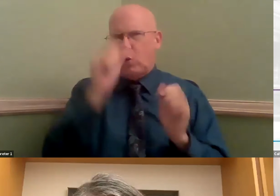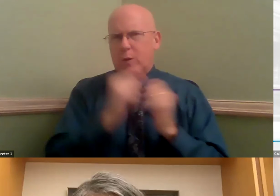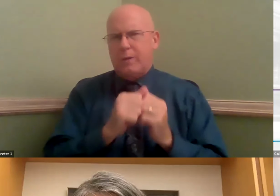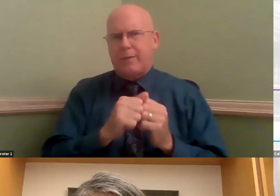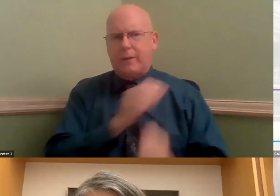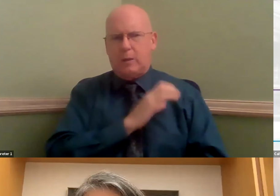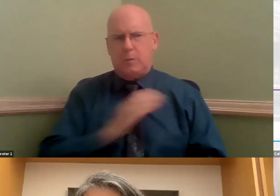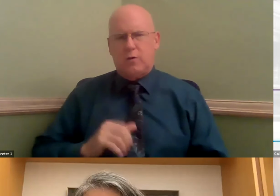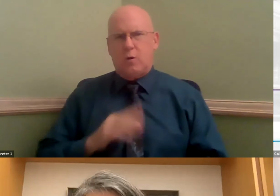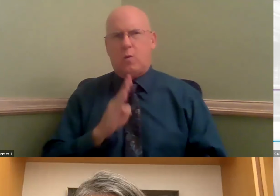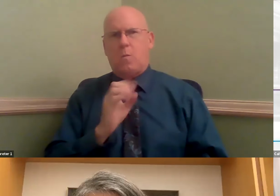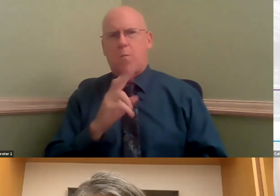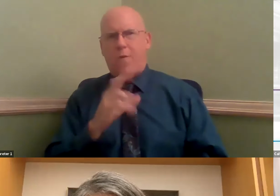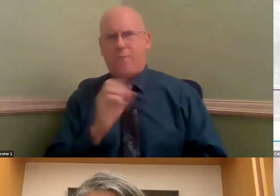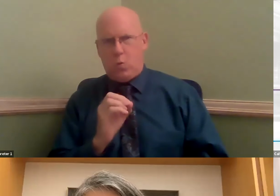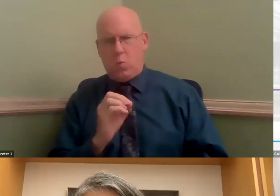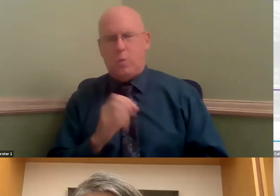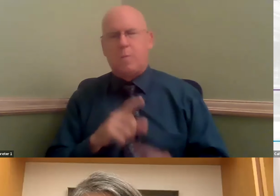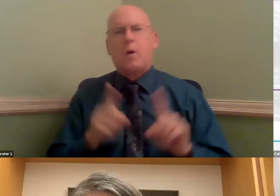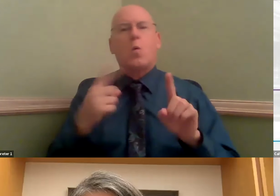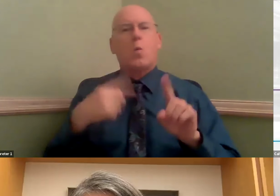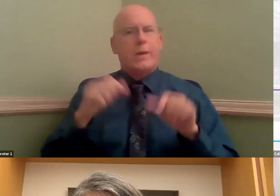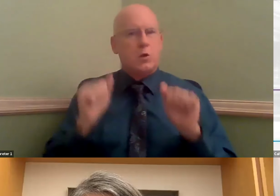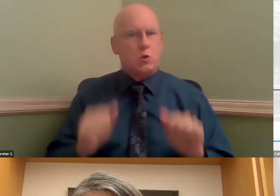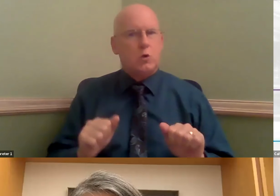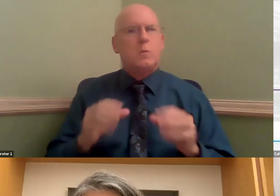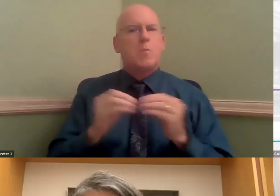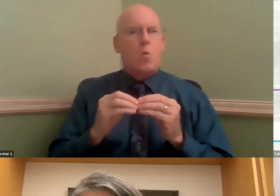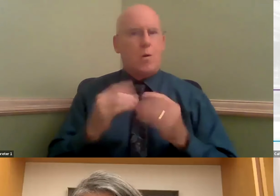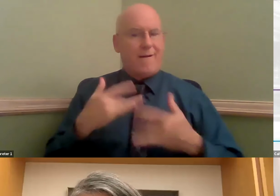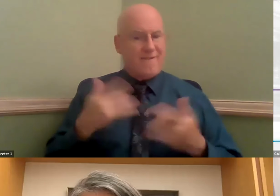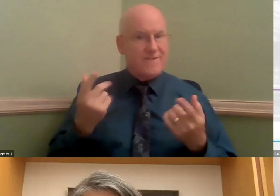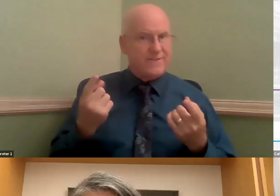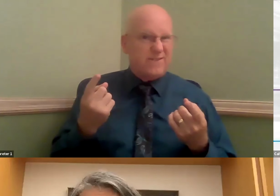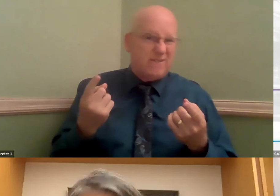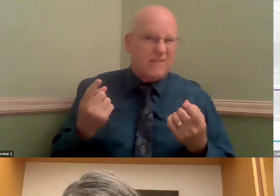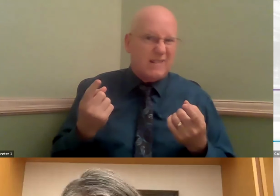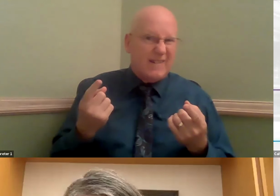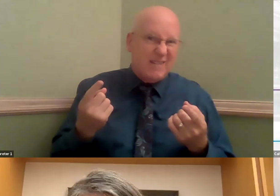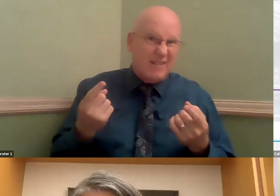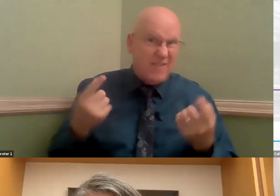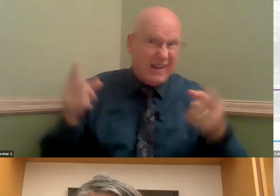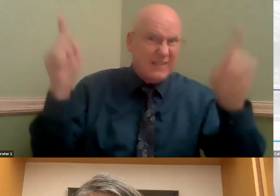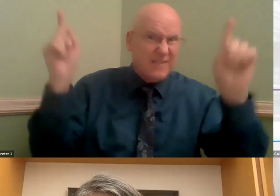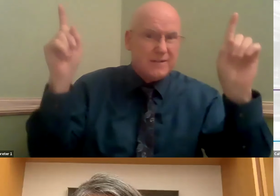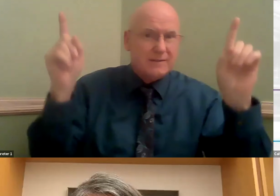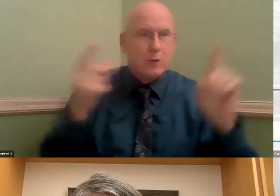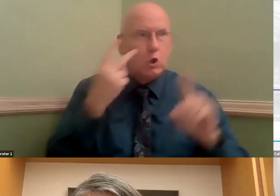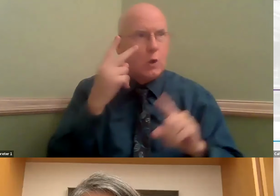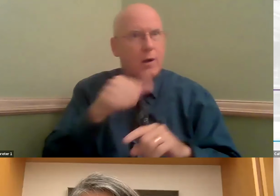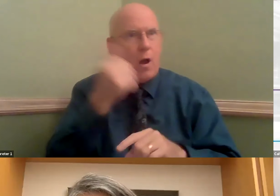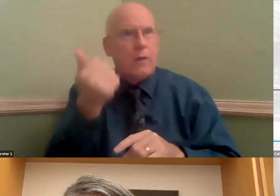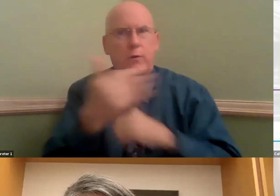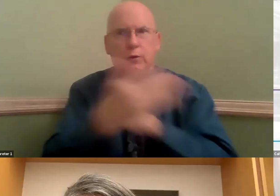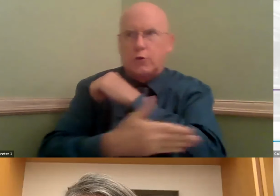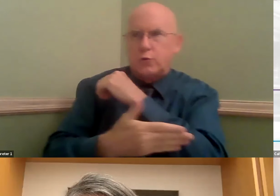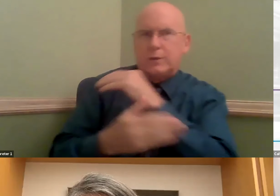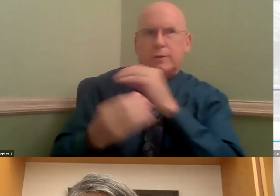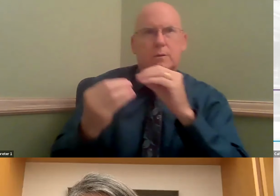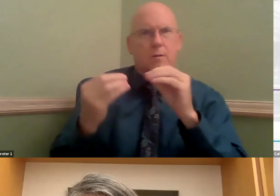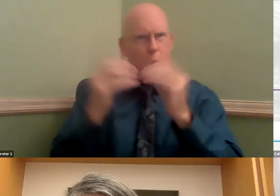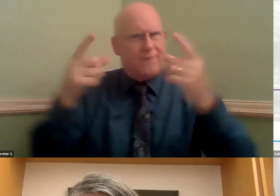we could have been more effective at tamping down right away. Look at some of the places in the world that were more effective, certainly